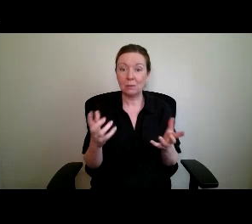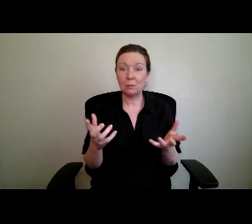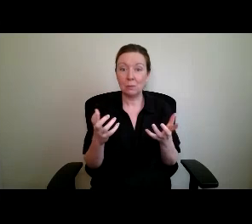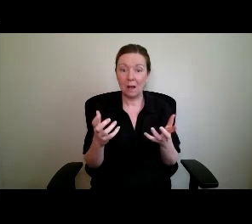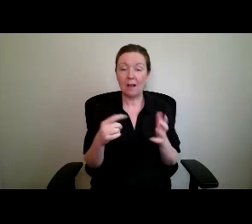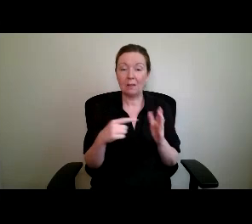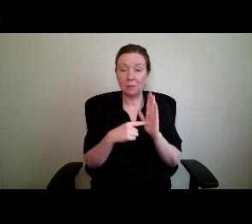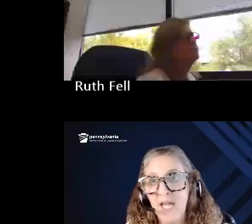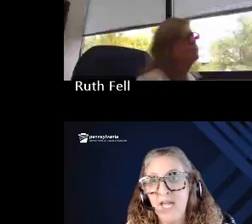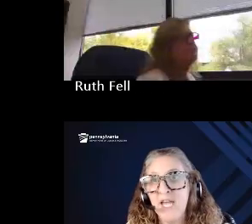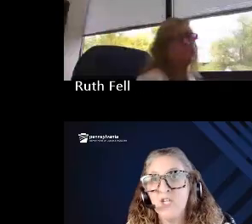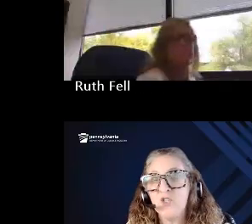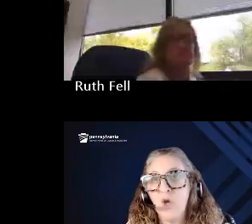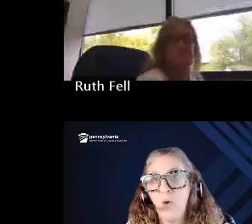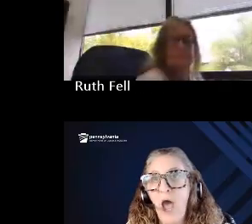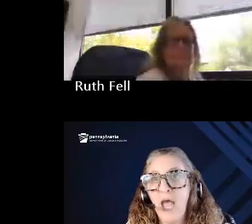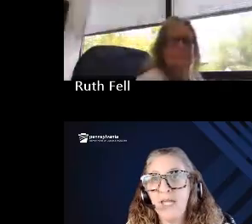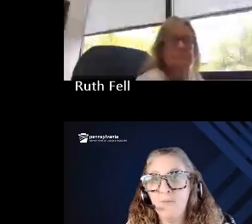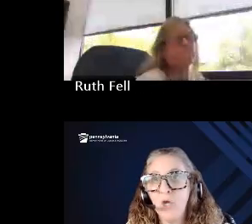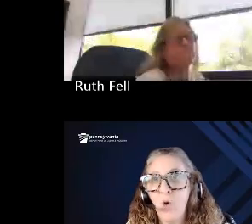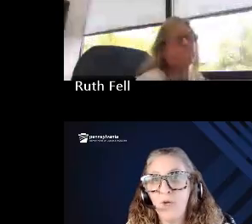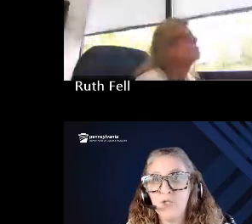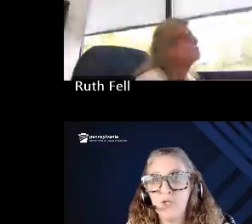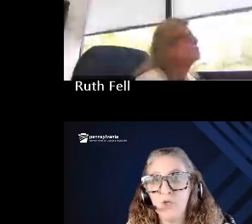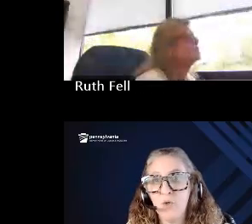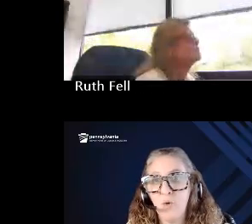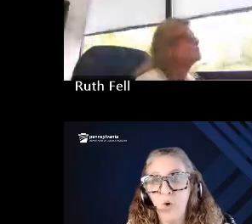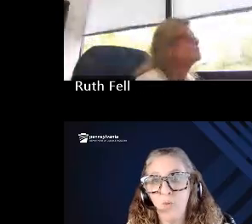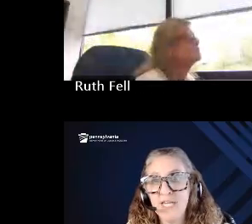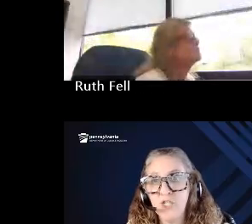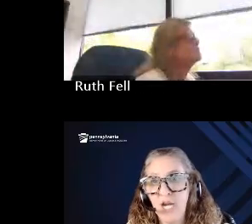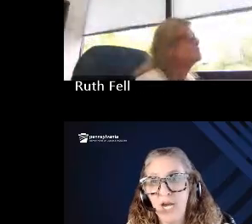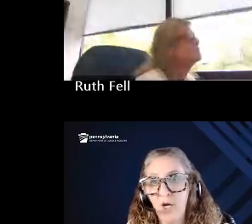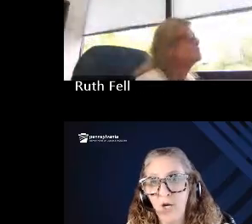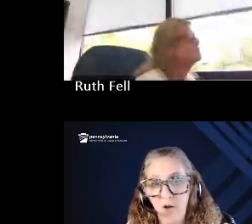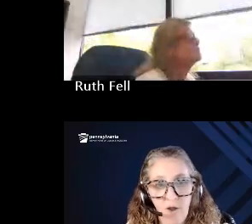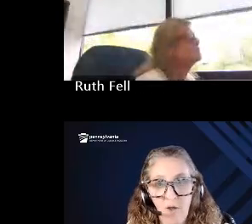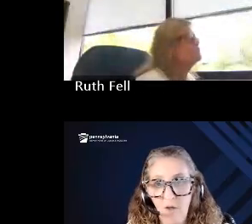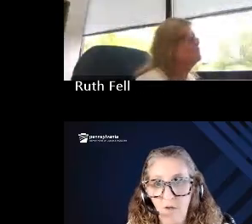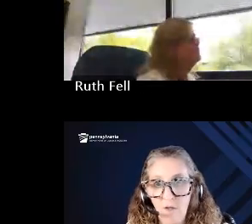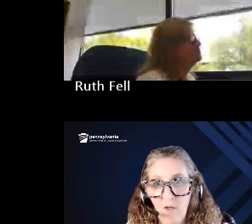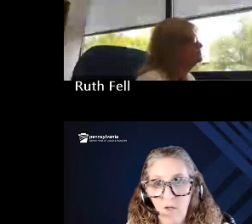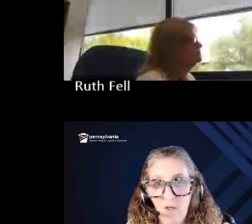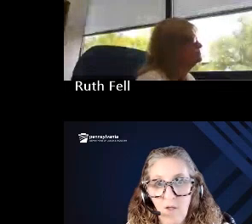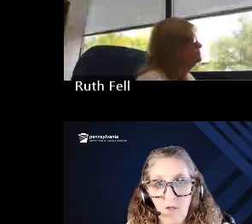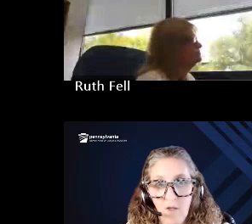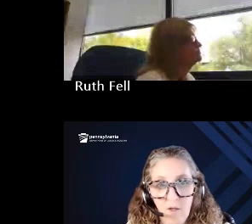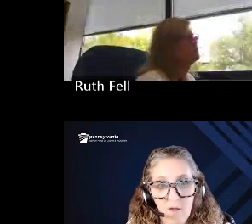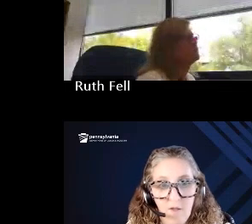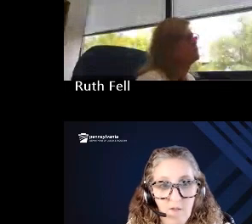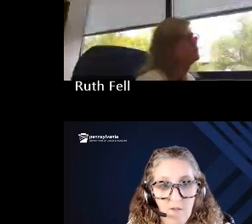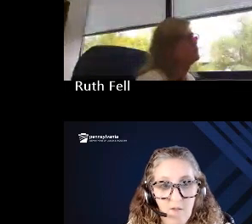show Maggie's story. So I am going to reshare.